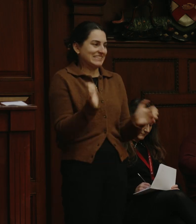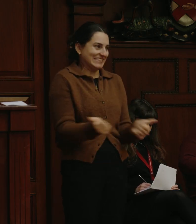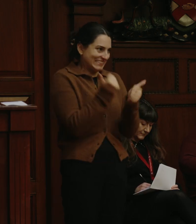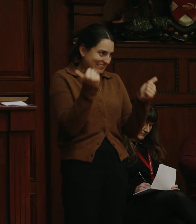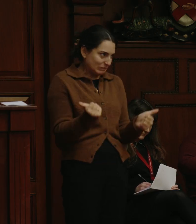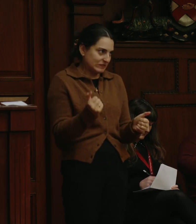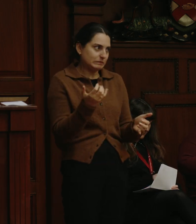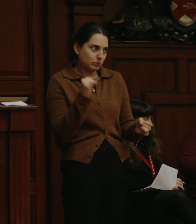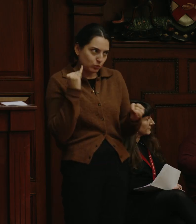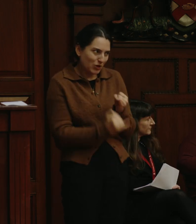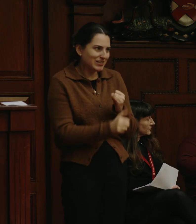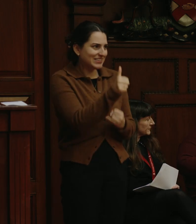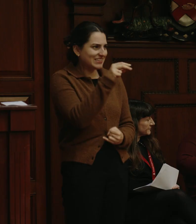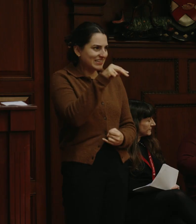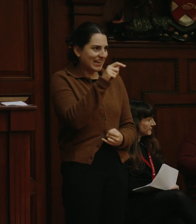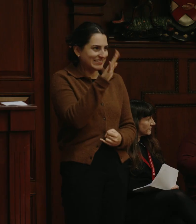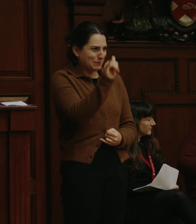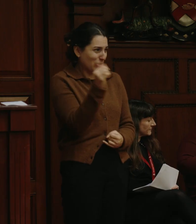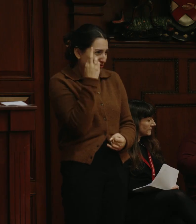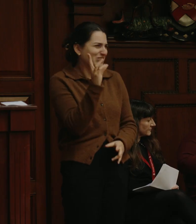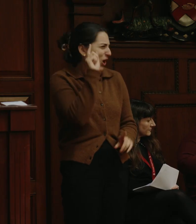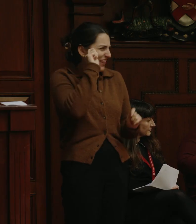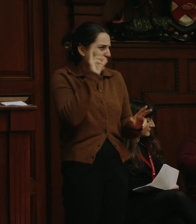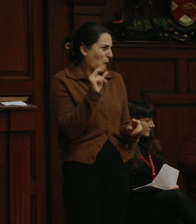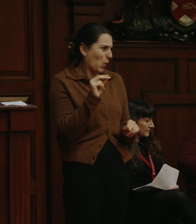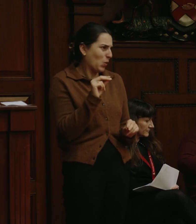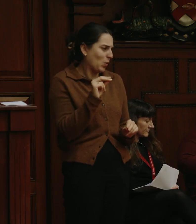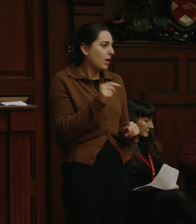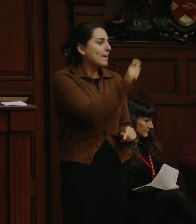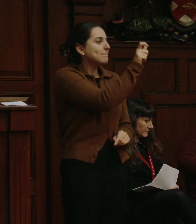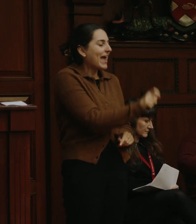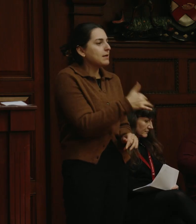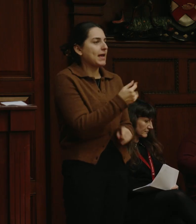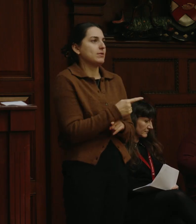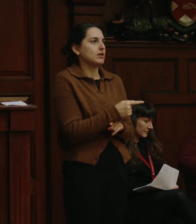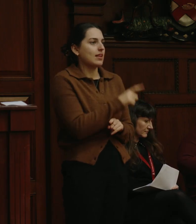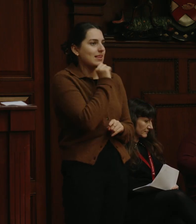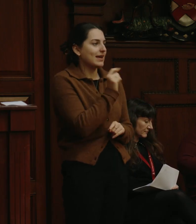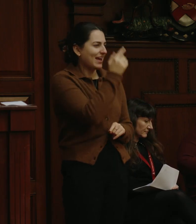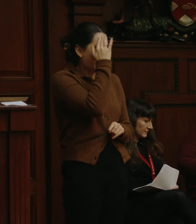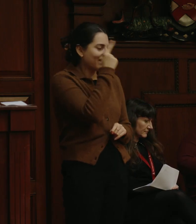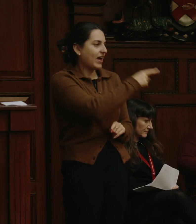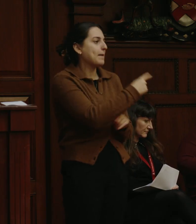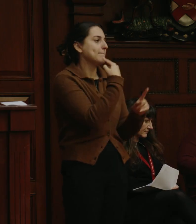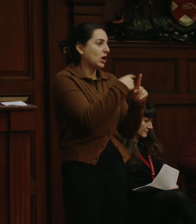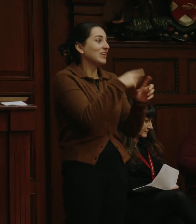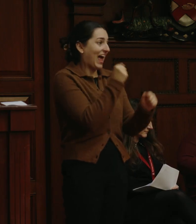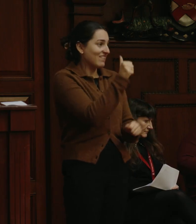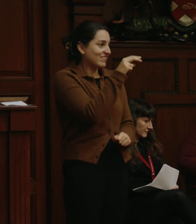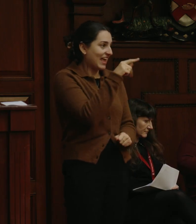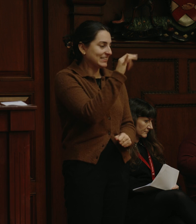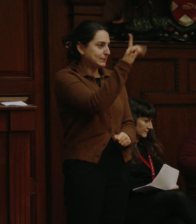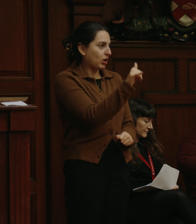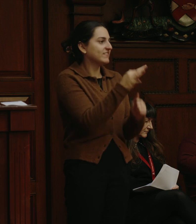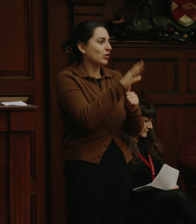sure antibody is the cause for that. But patients who are what we call seropositive, who have the antibodies in